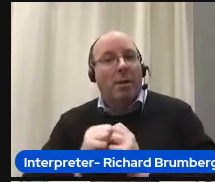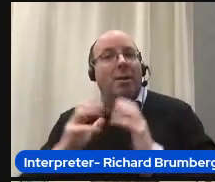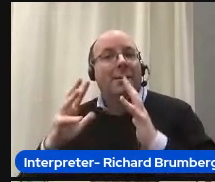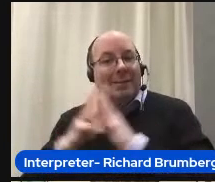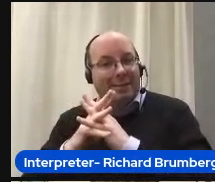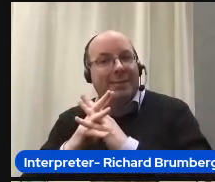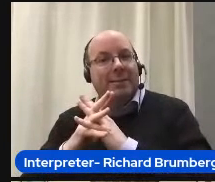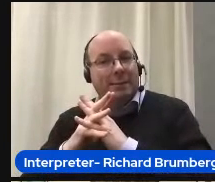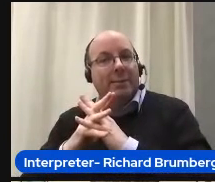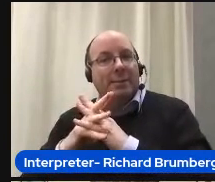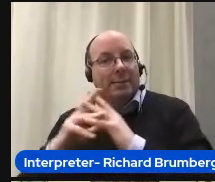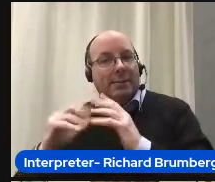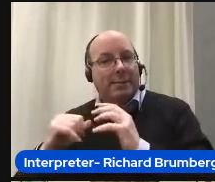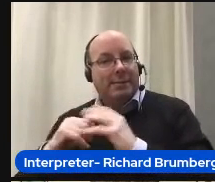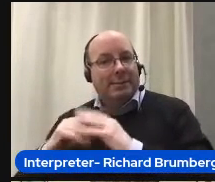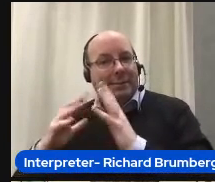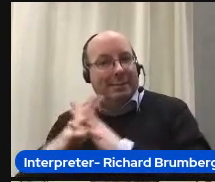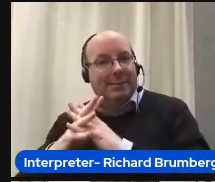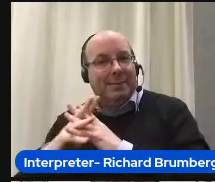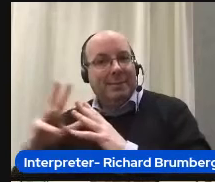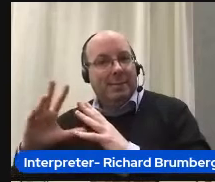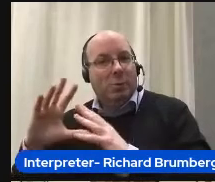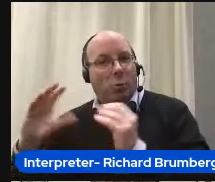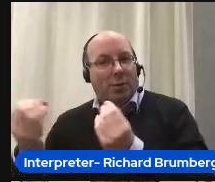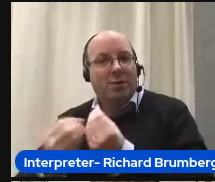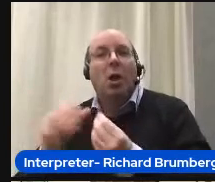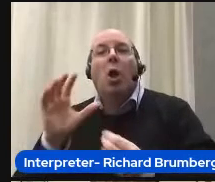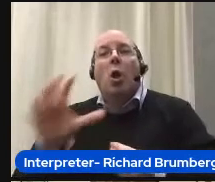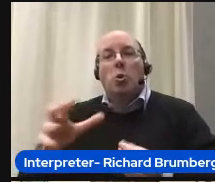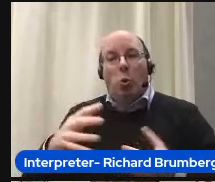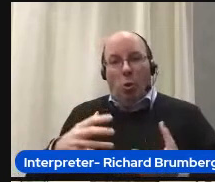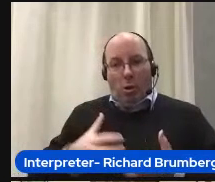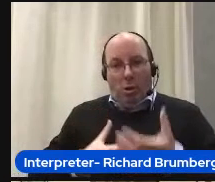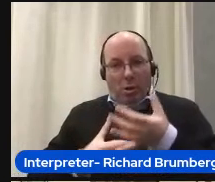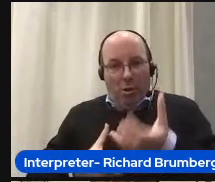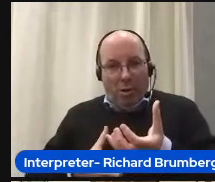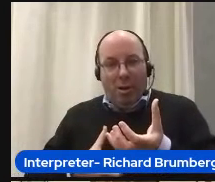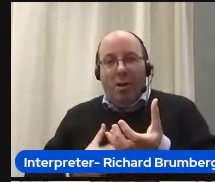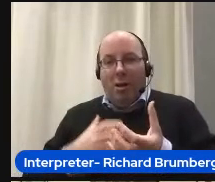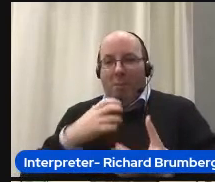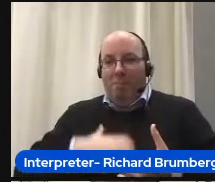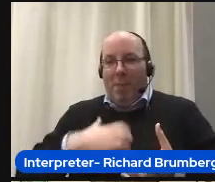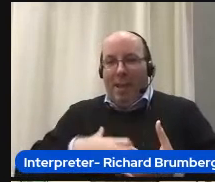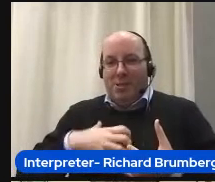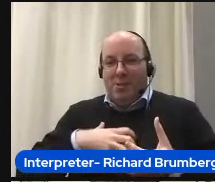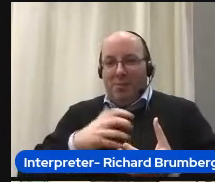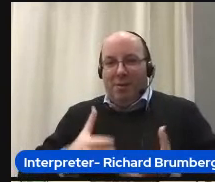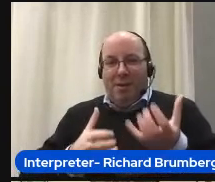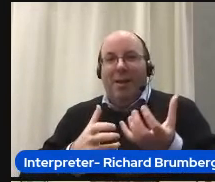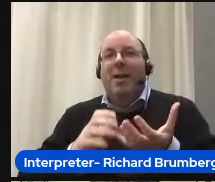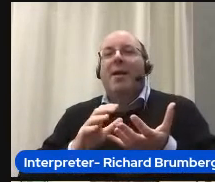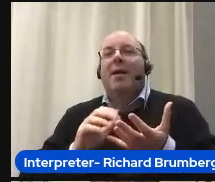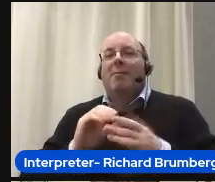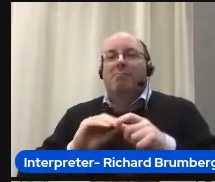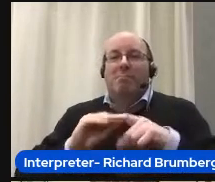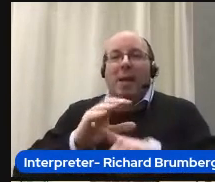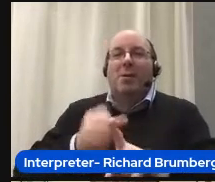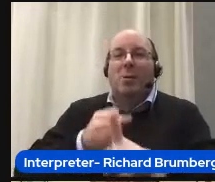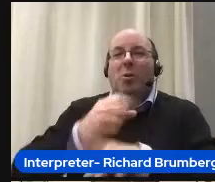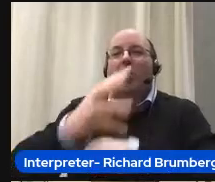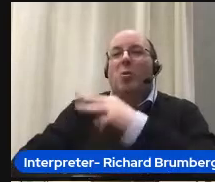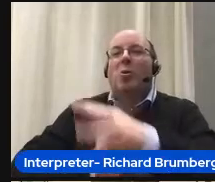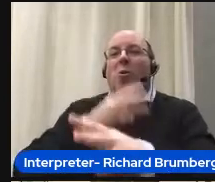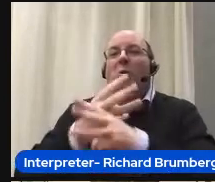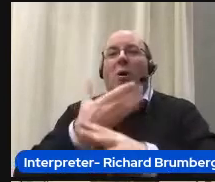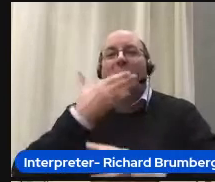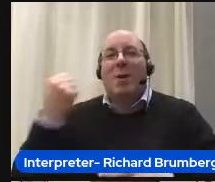Sittersphere. I want you to use your passion to drive that impact to your community and make this place a better world. Thank